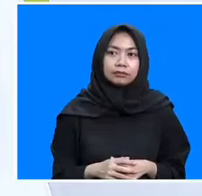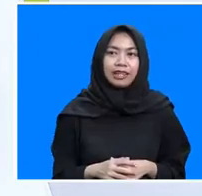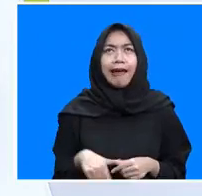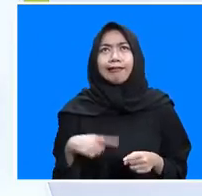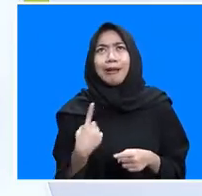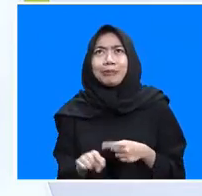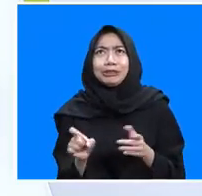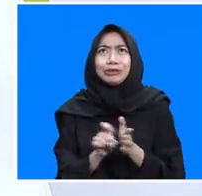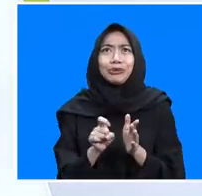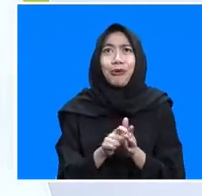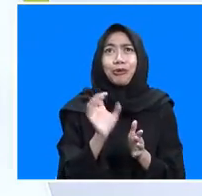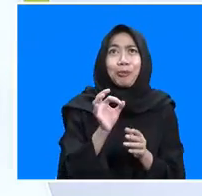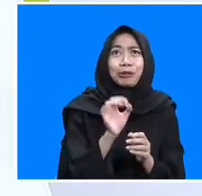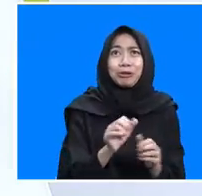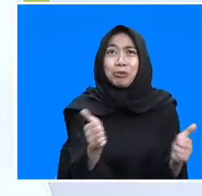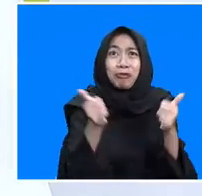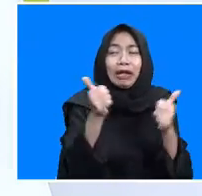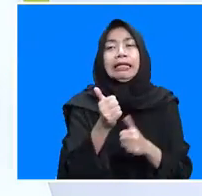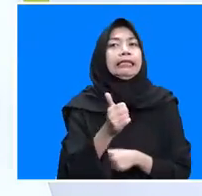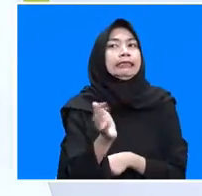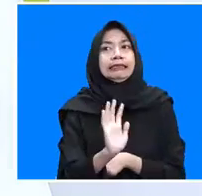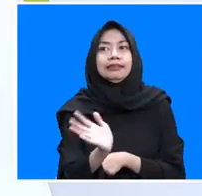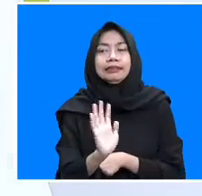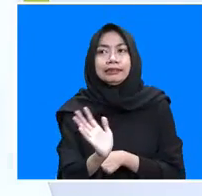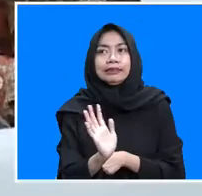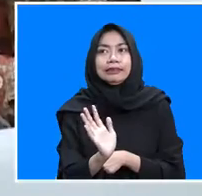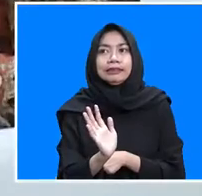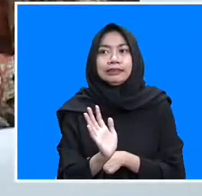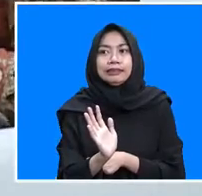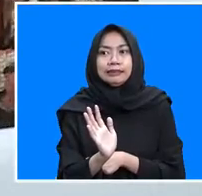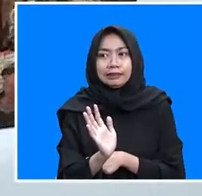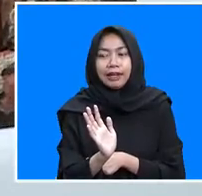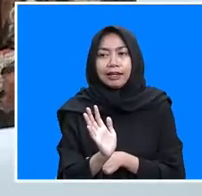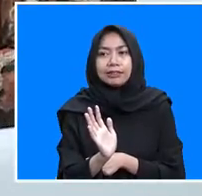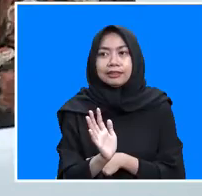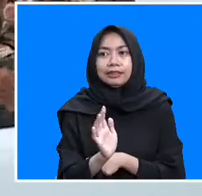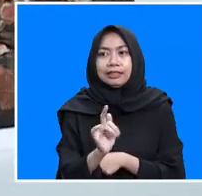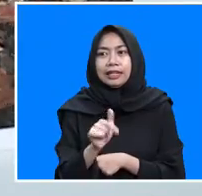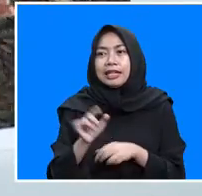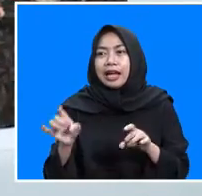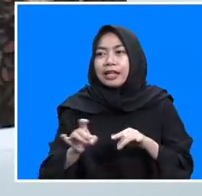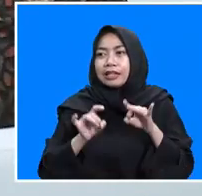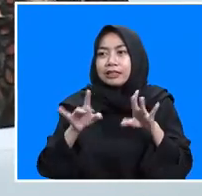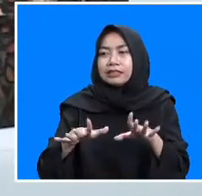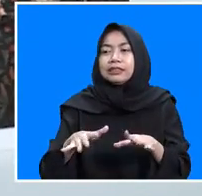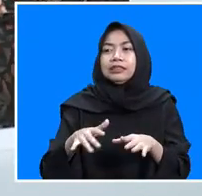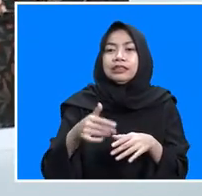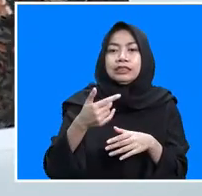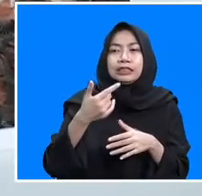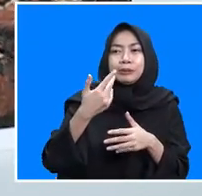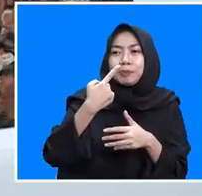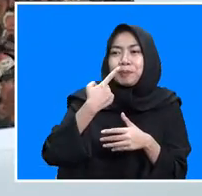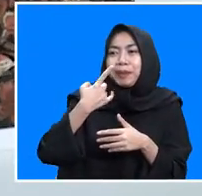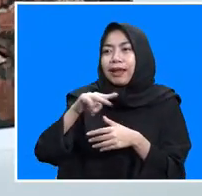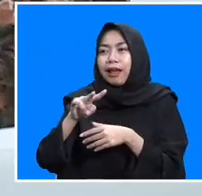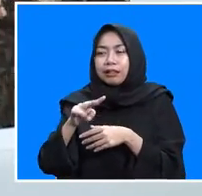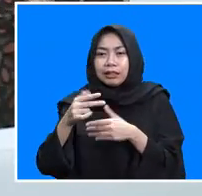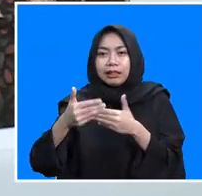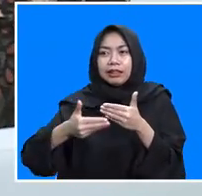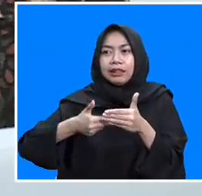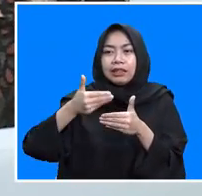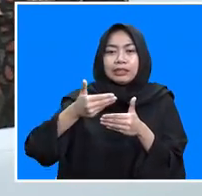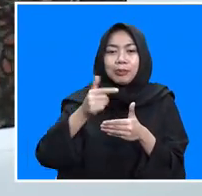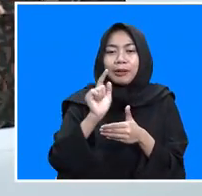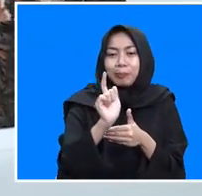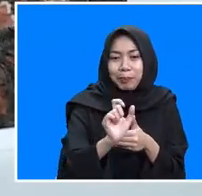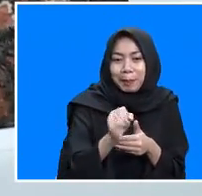know, I think Australia is a country that consistently and constantly looks out our system and look at ways to